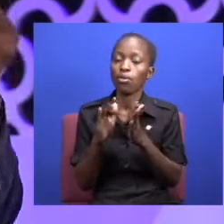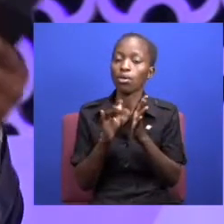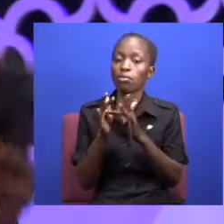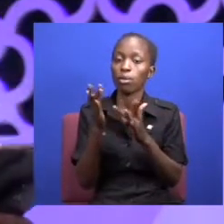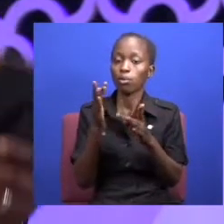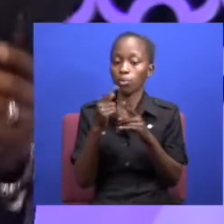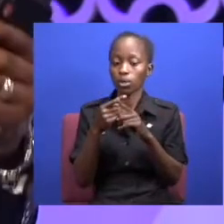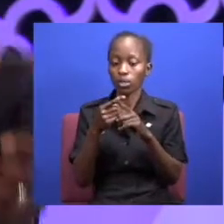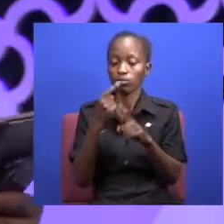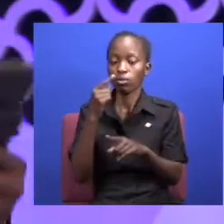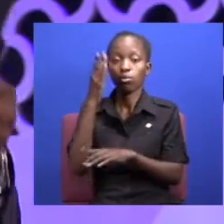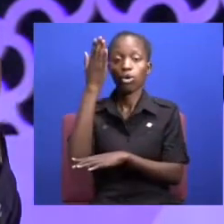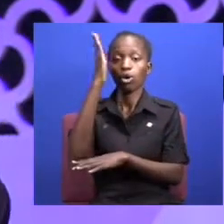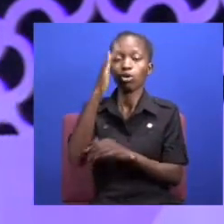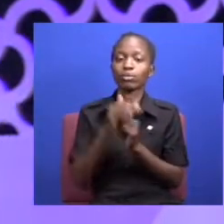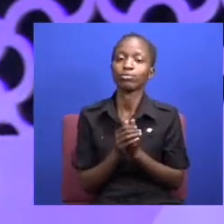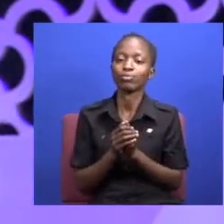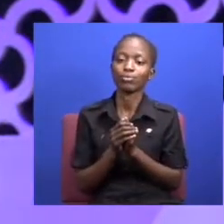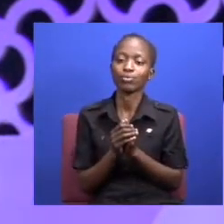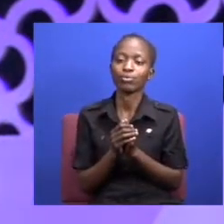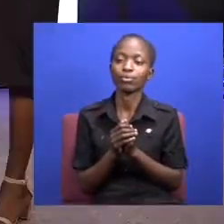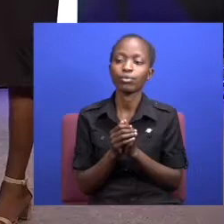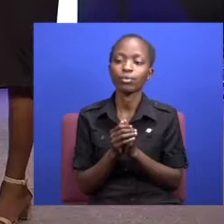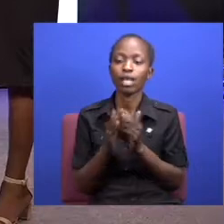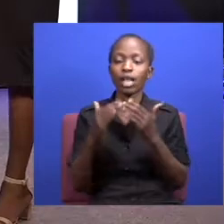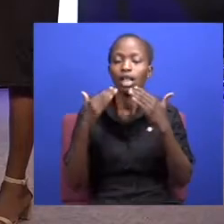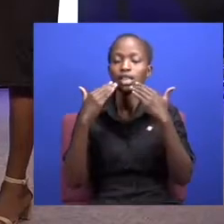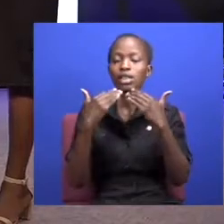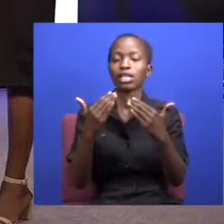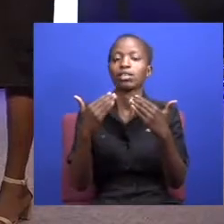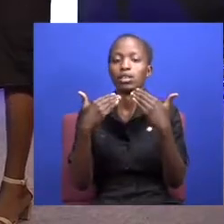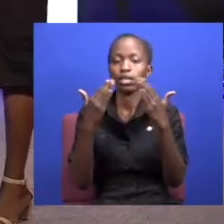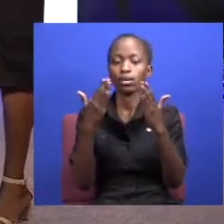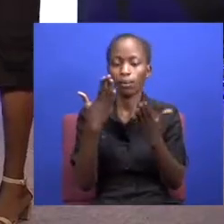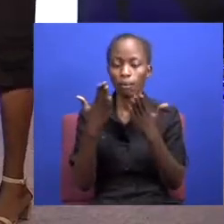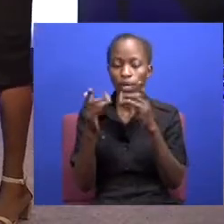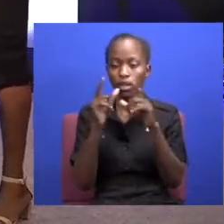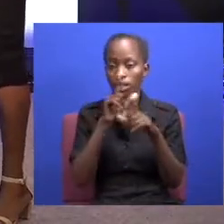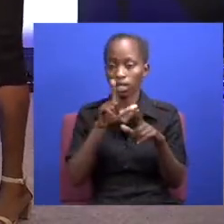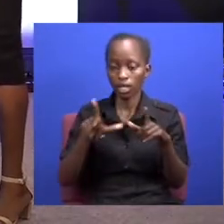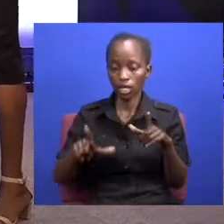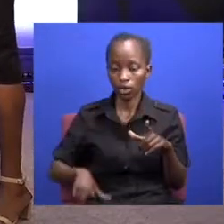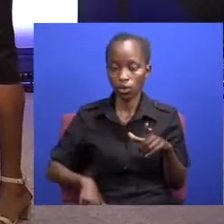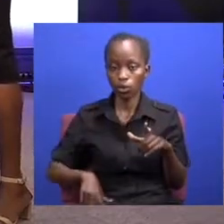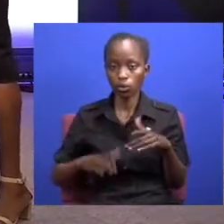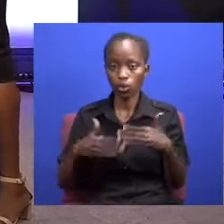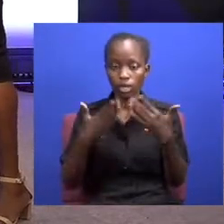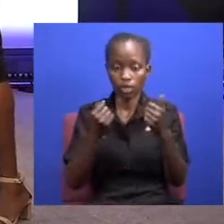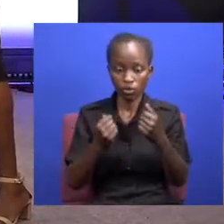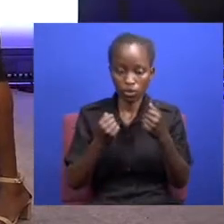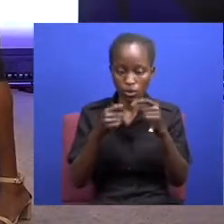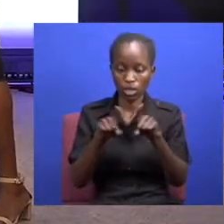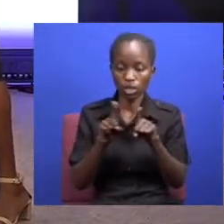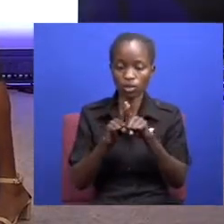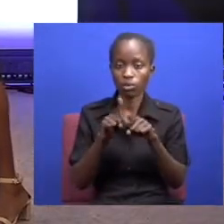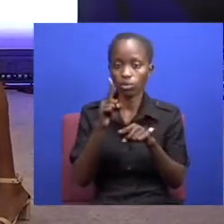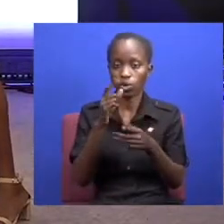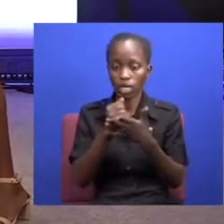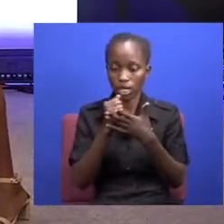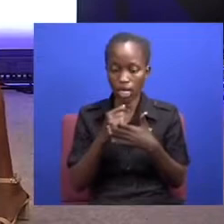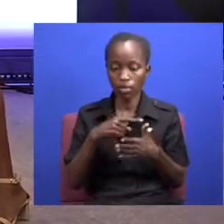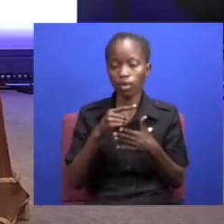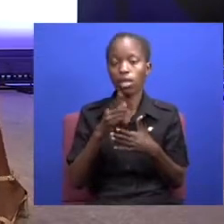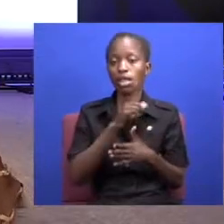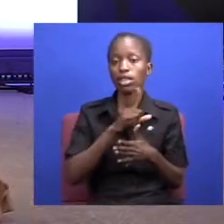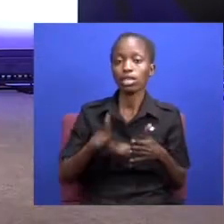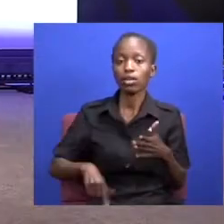the inspired Word of God. Wow. Amen. Once again, thank you so much. May the Lord refresh you just the way you have refreshed us. Amen.